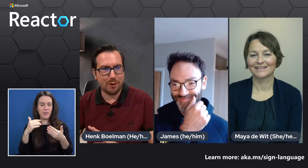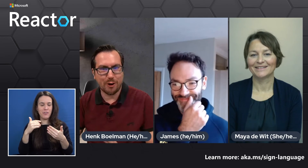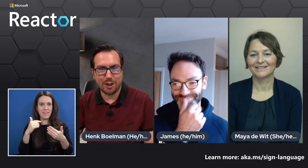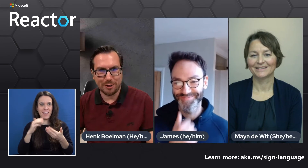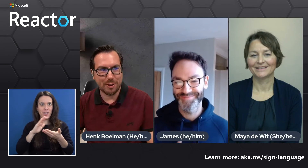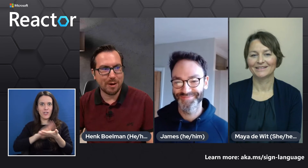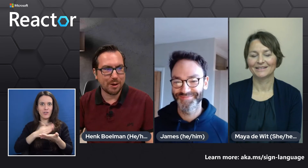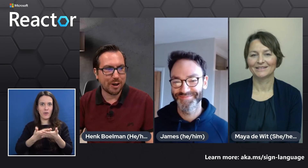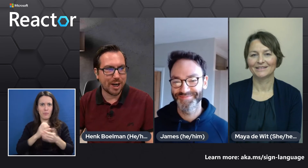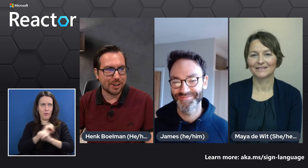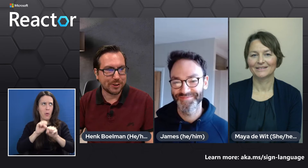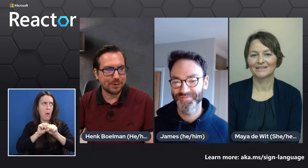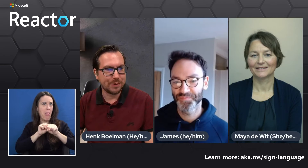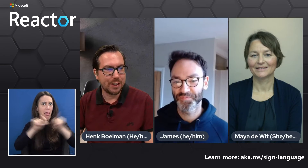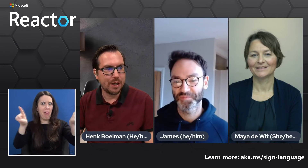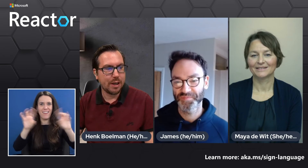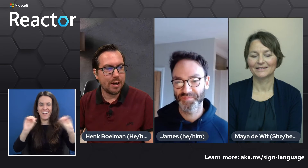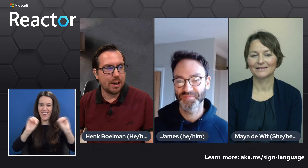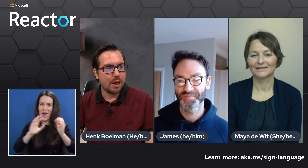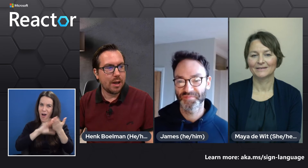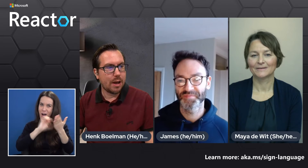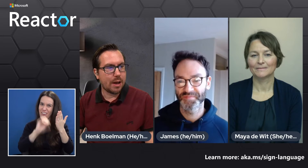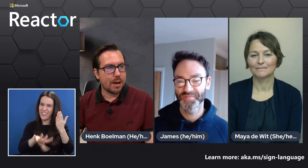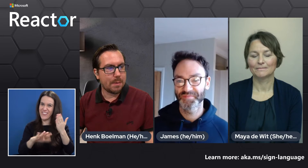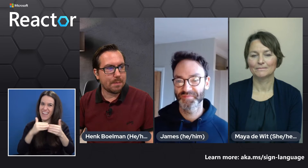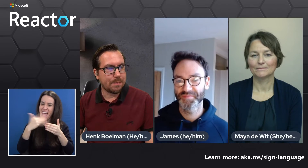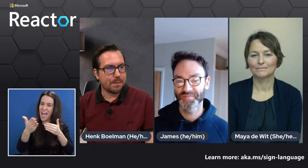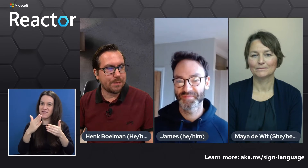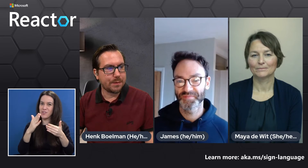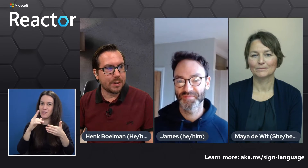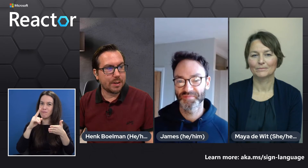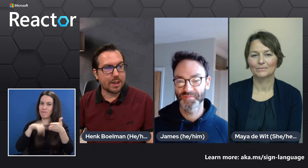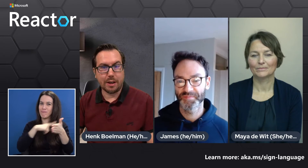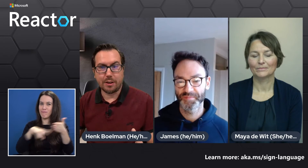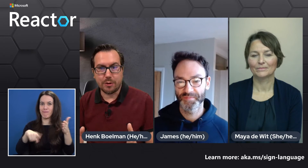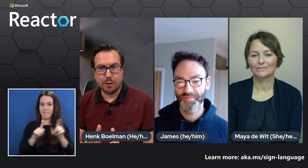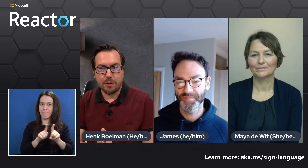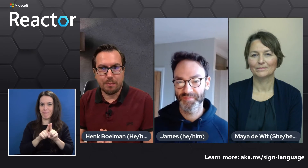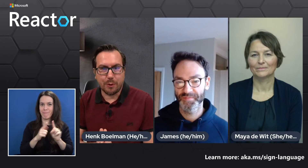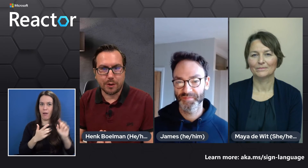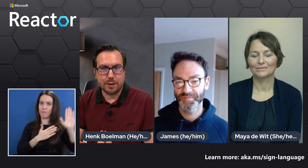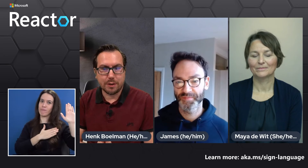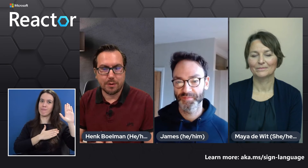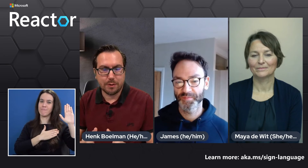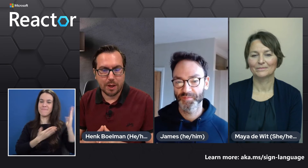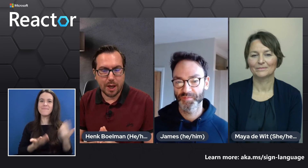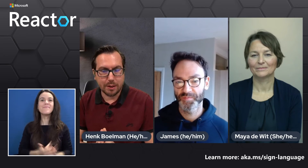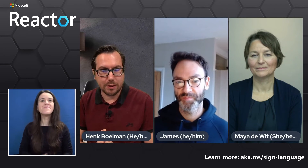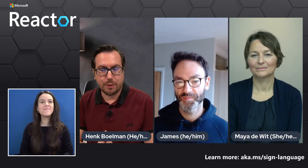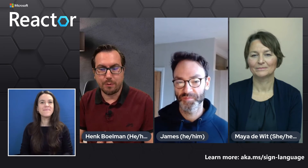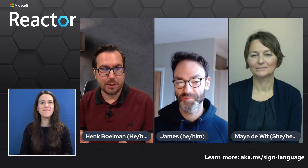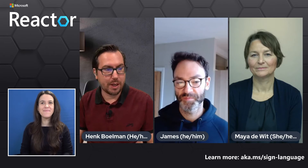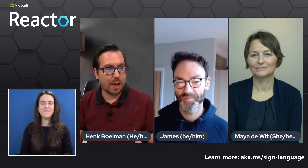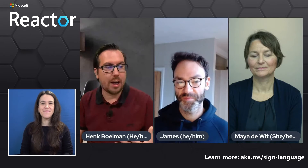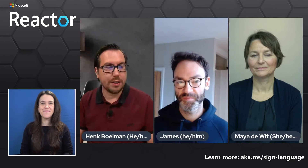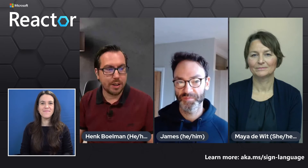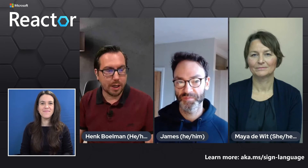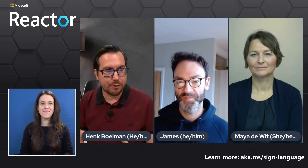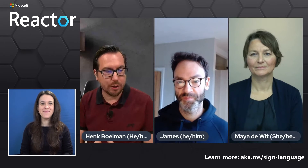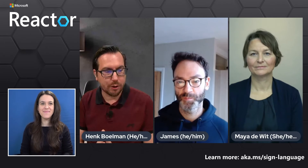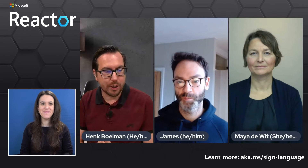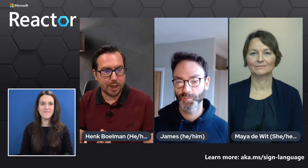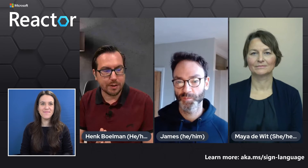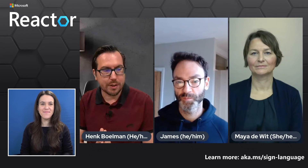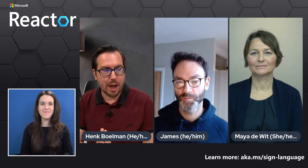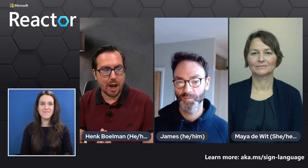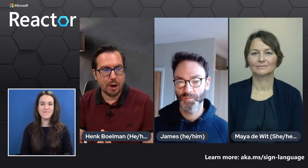them or leave them anywhere else. Then it is also important, and something I still have